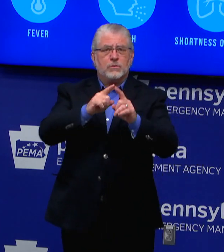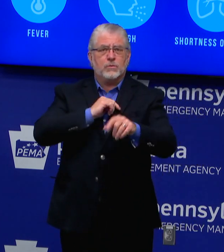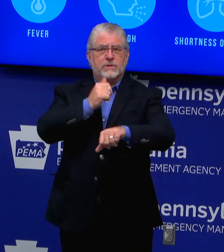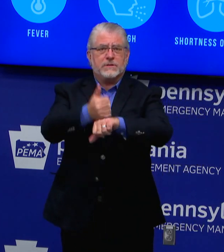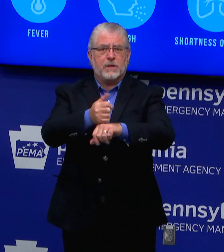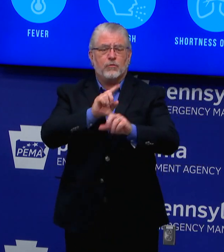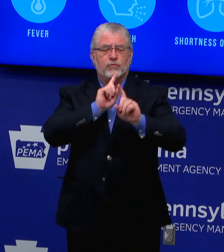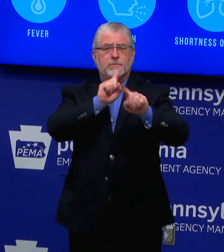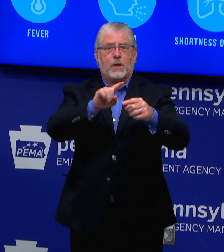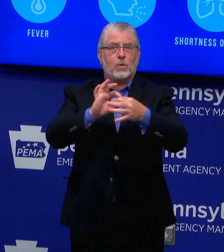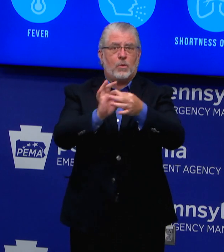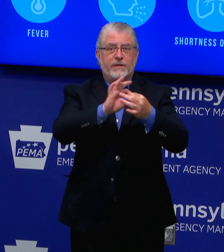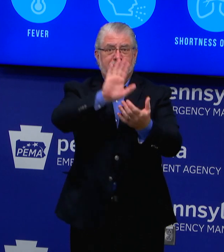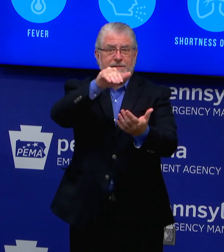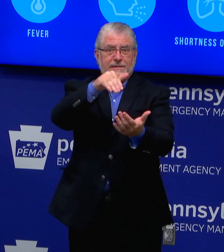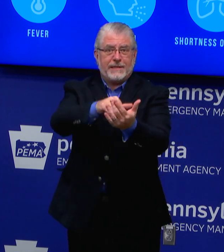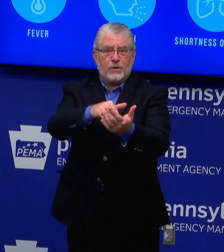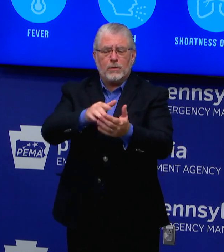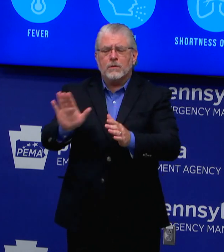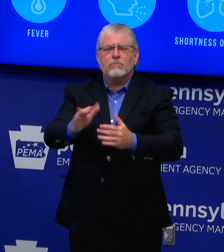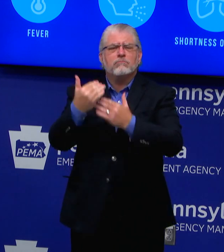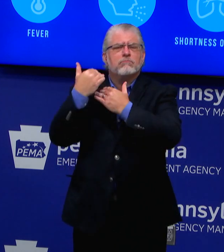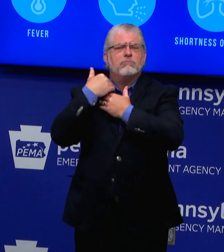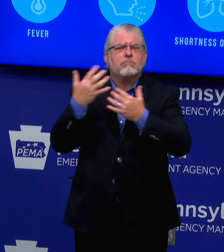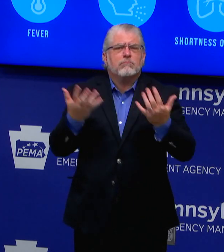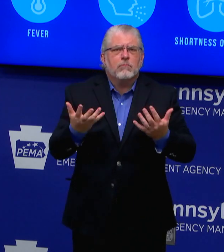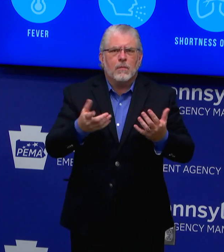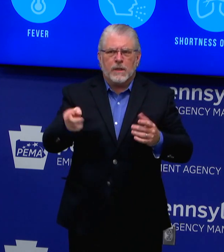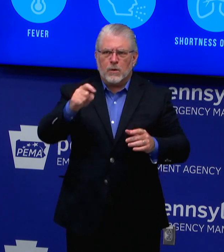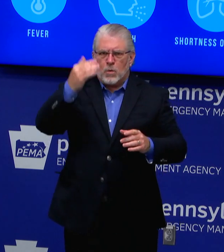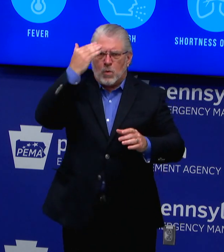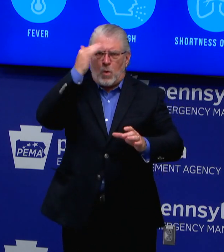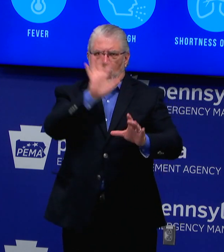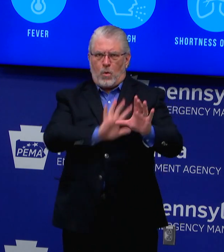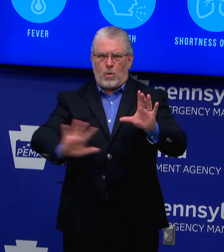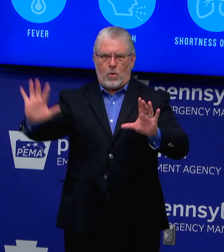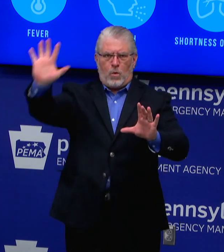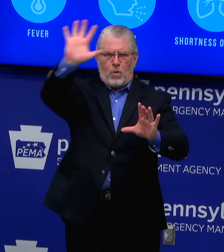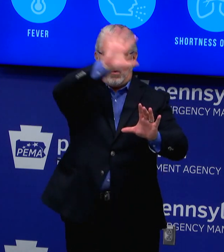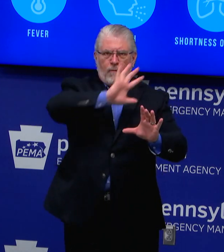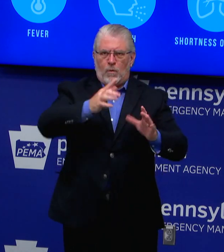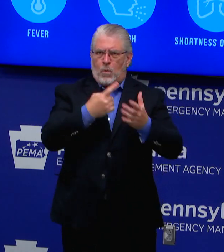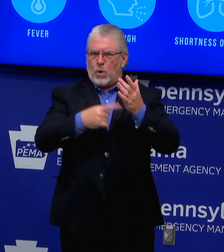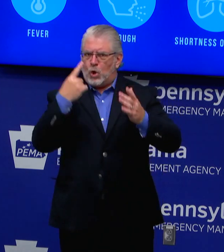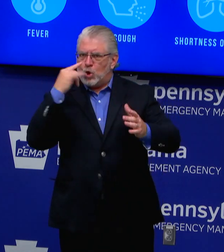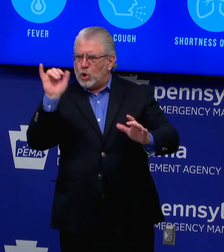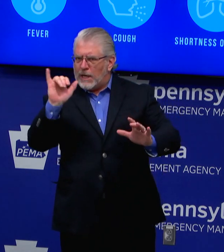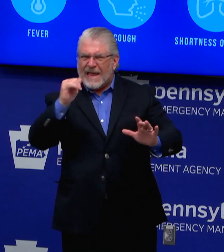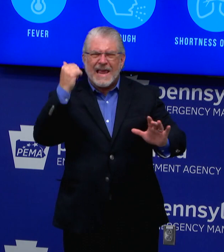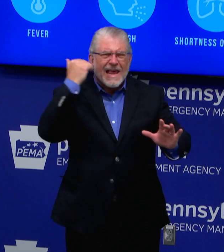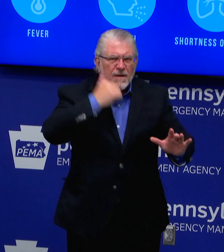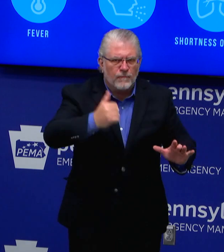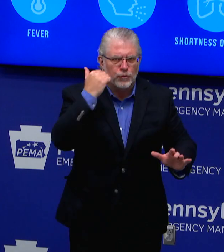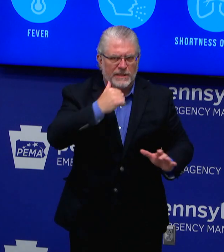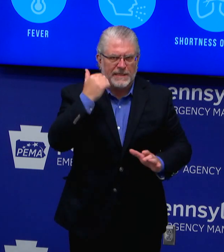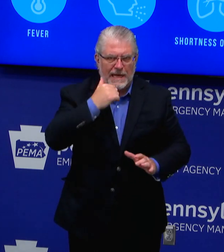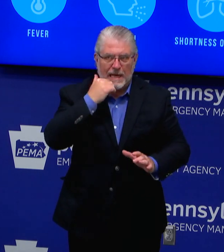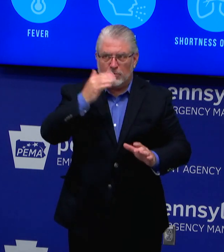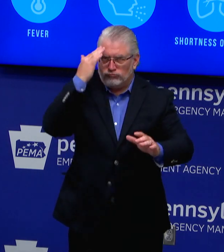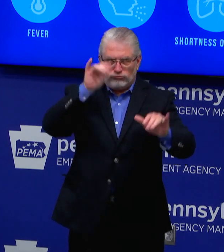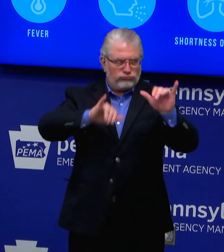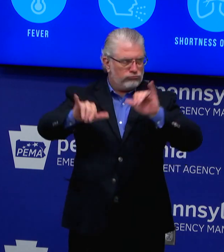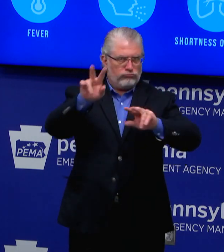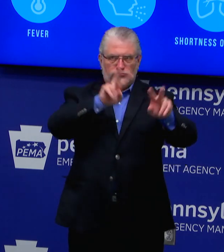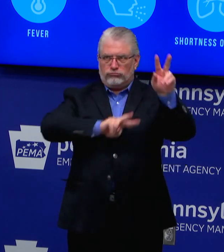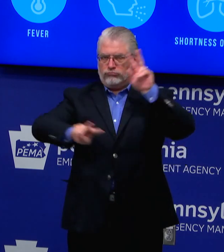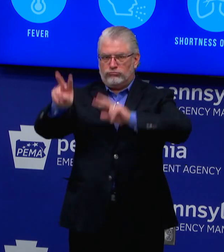common operating picture across all levels of government every day throughout the Commonwealth. Conducting strategic and operational